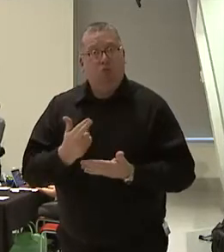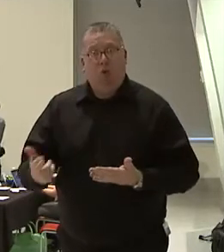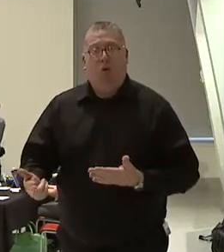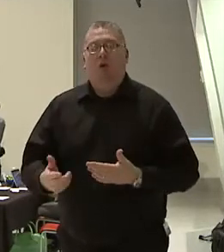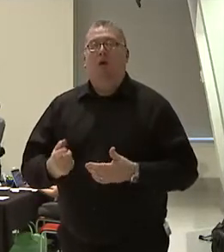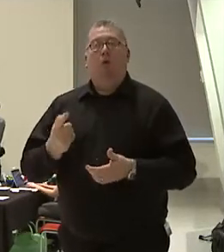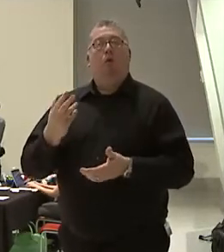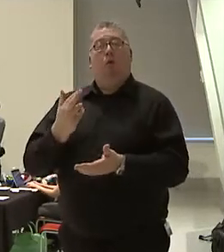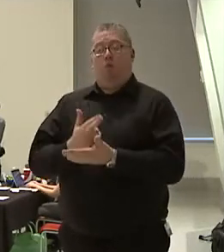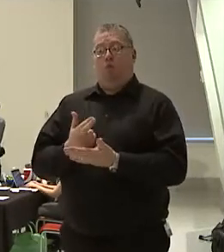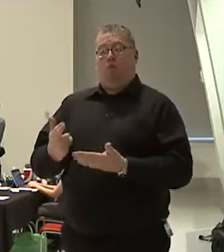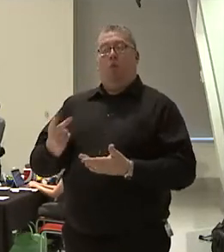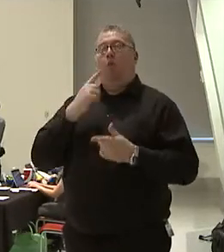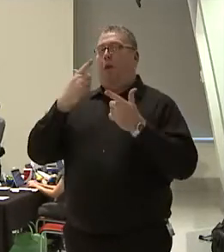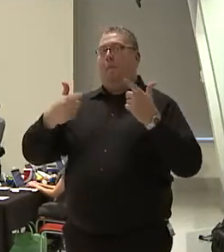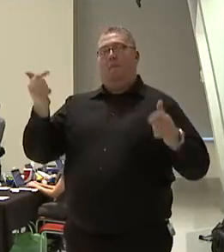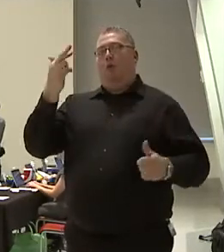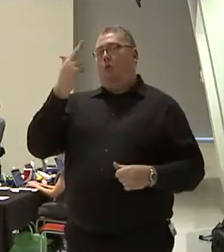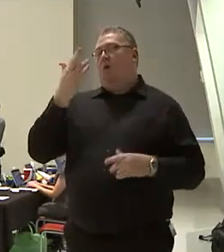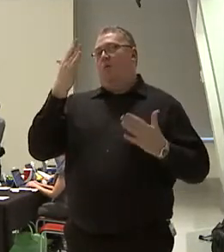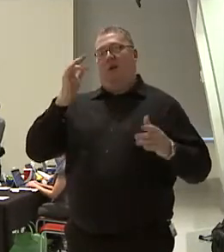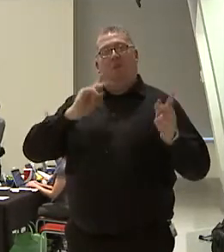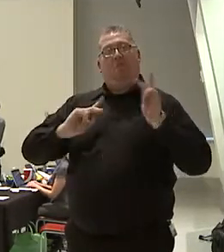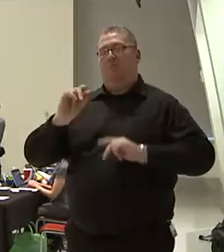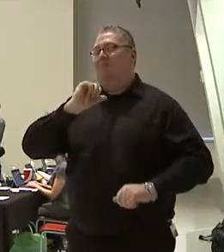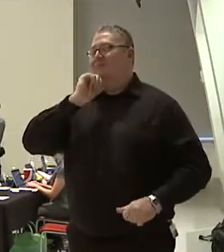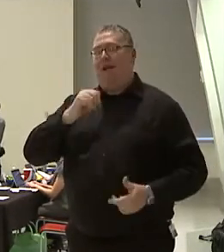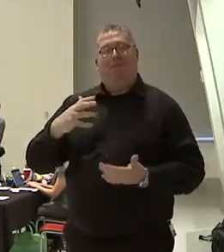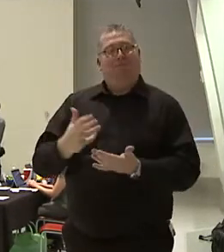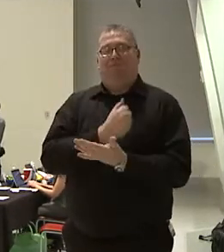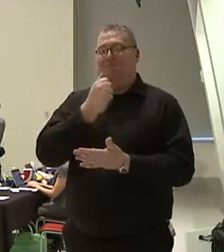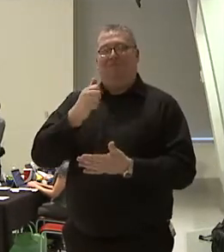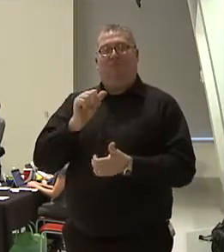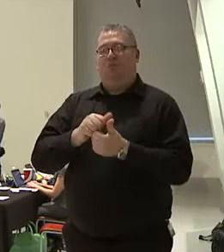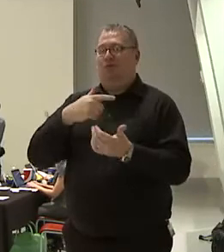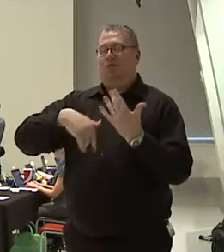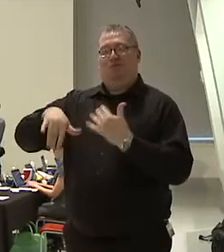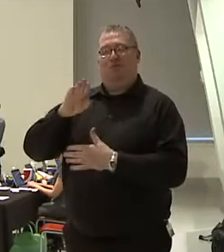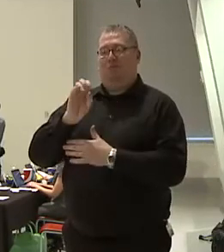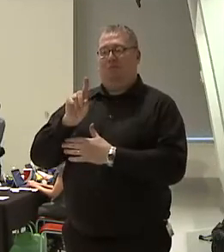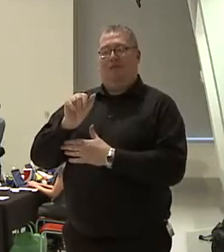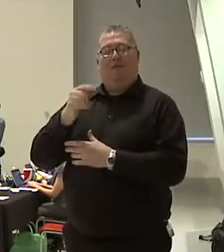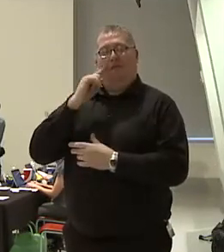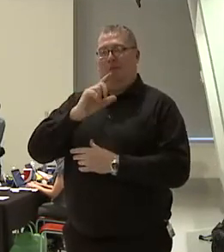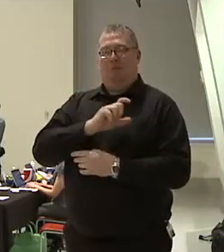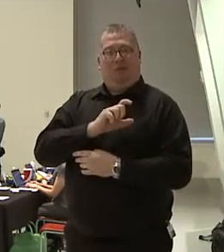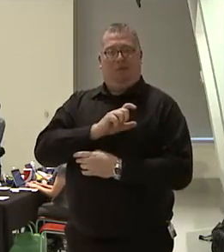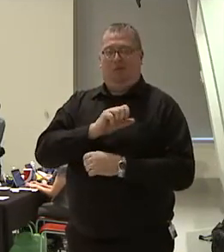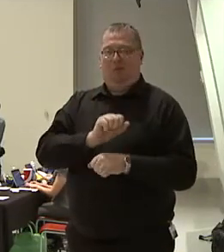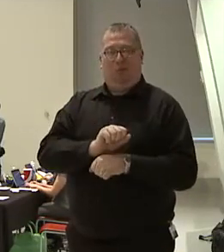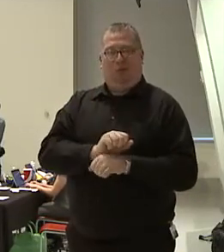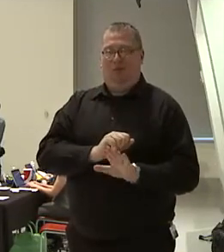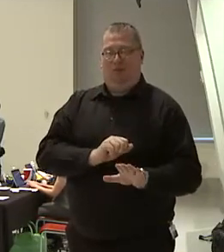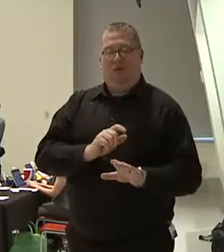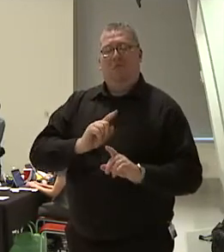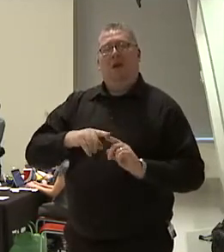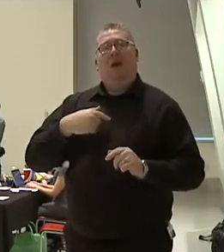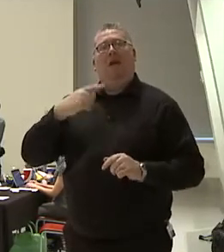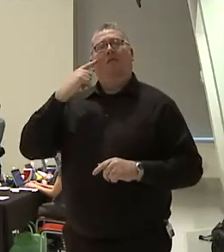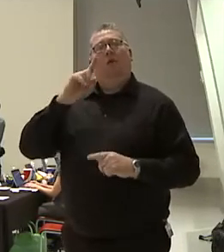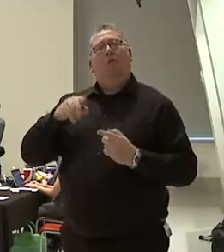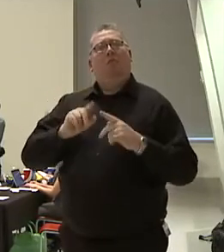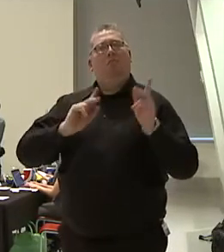resources were the biggest reason why people were not on social media within the law enforcement community. But I think that once